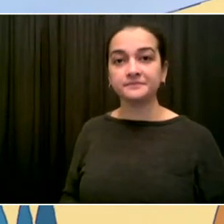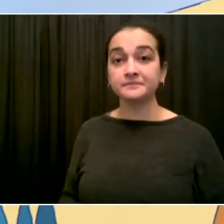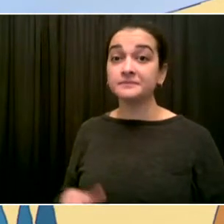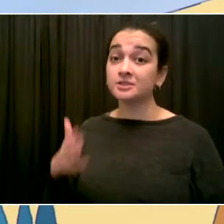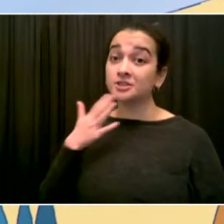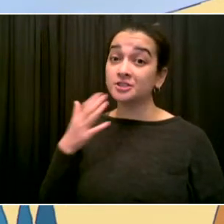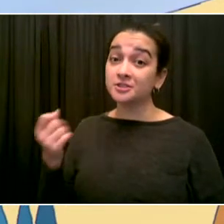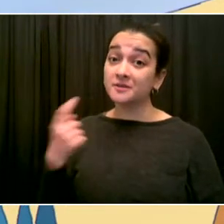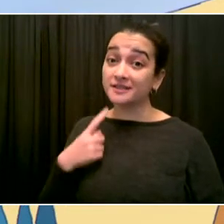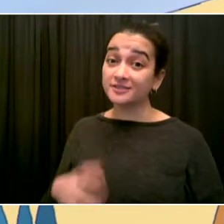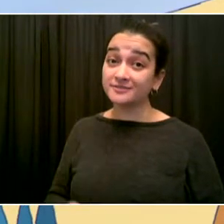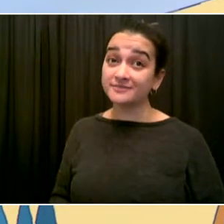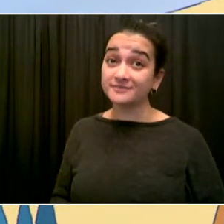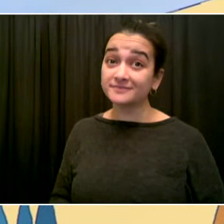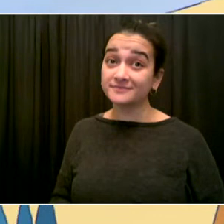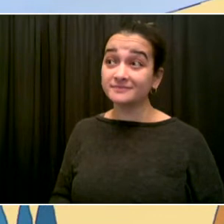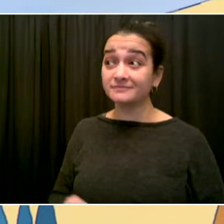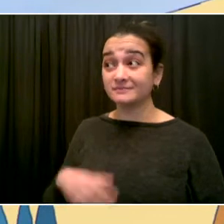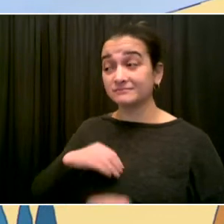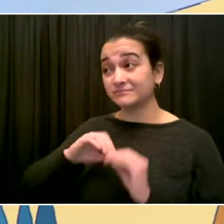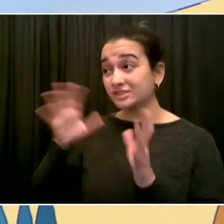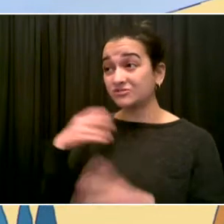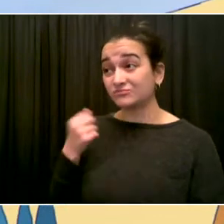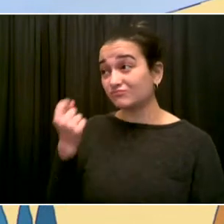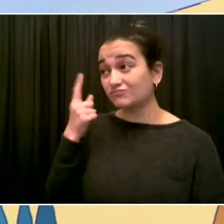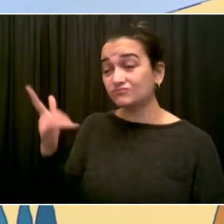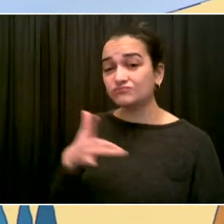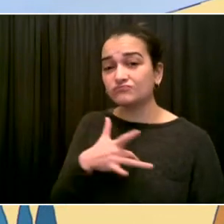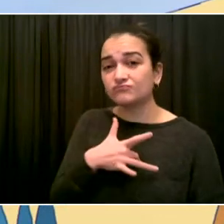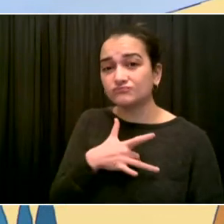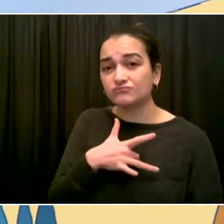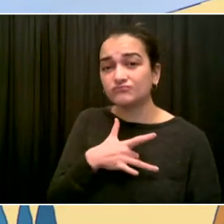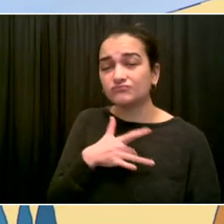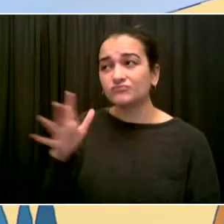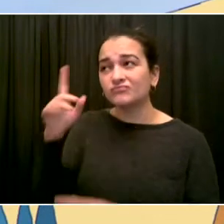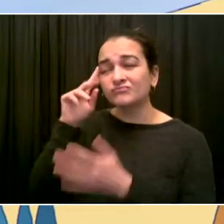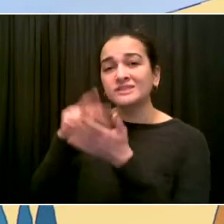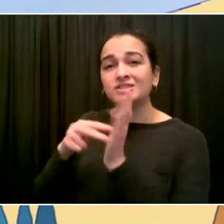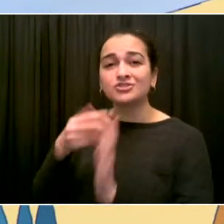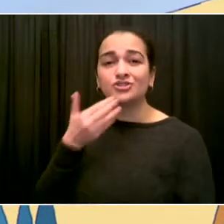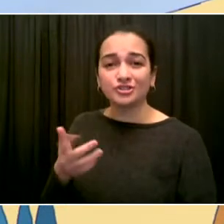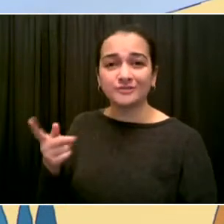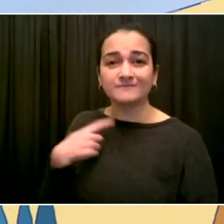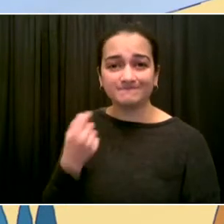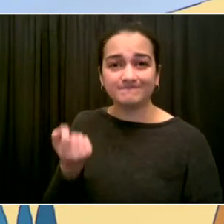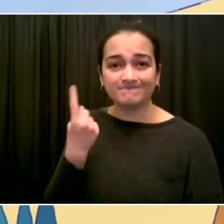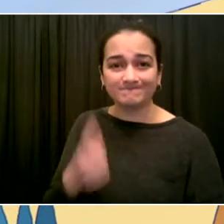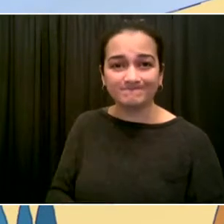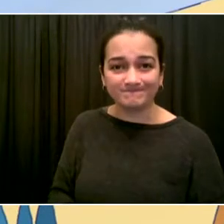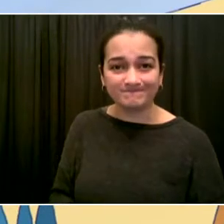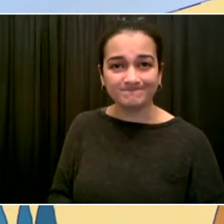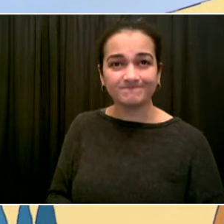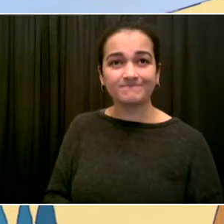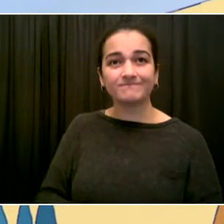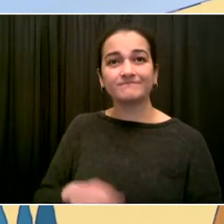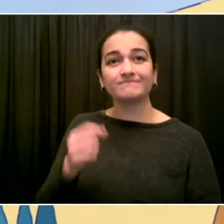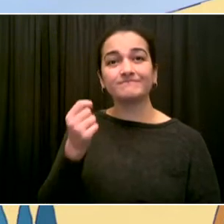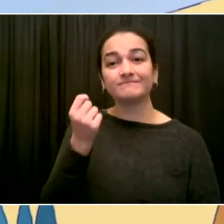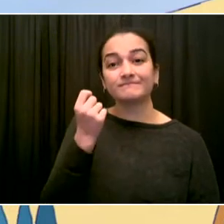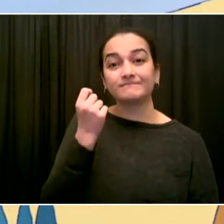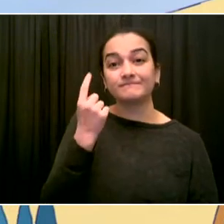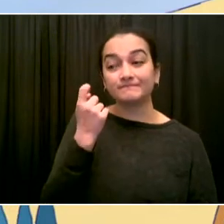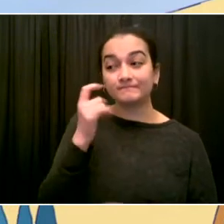We 400,000 New Yorkers have gotten that incentive. That means 400,000 people who